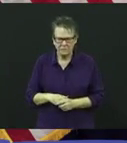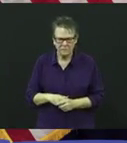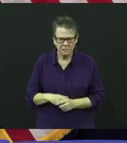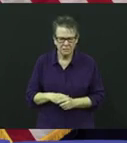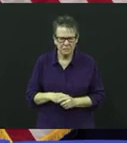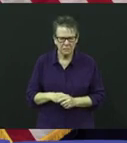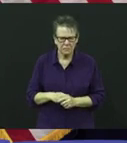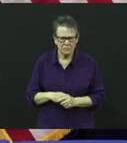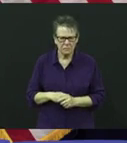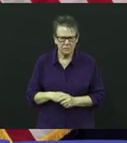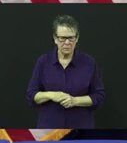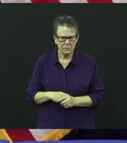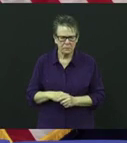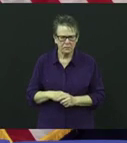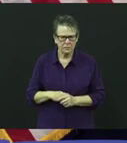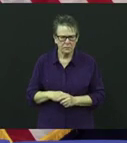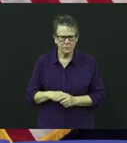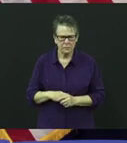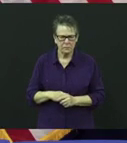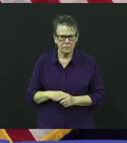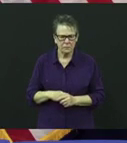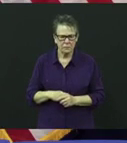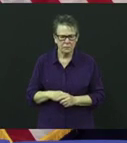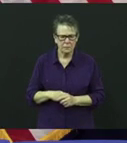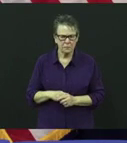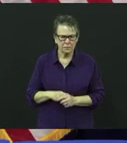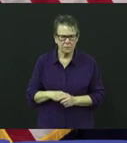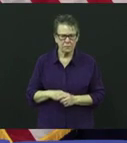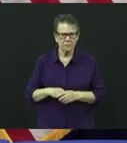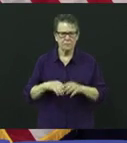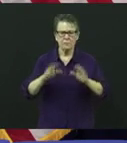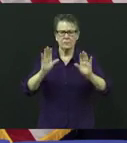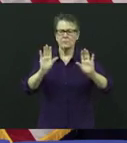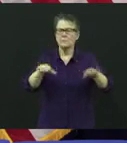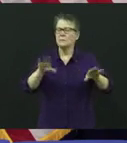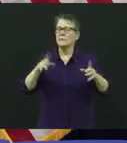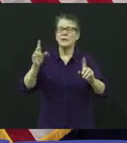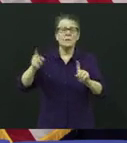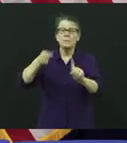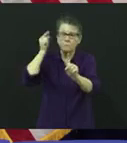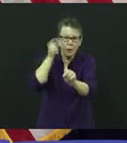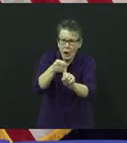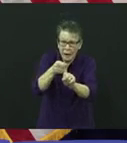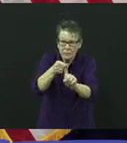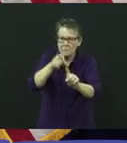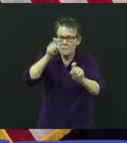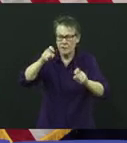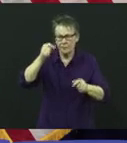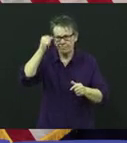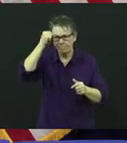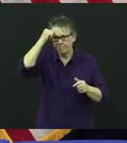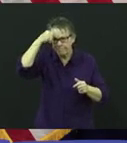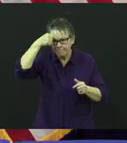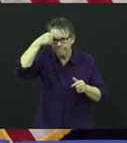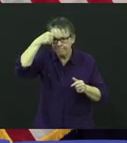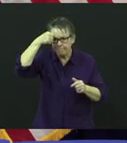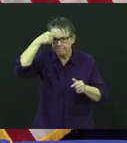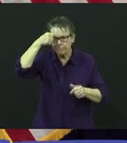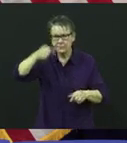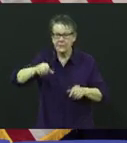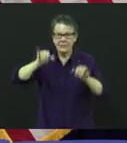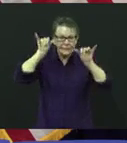the basic stuff. Wash your hands with soap for 20 seconds. If you do go out of your home, practice both